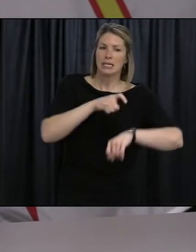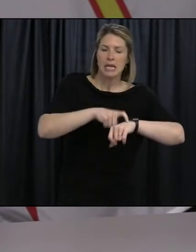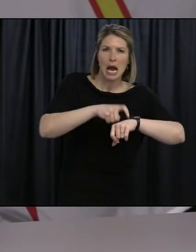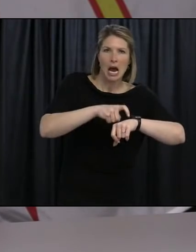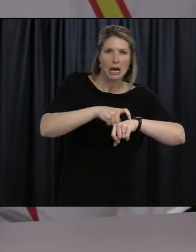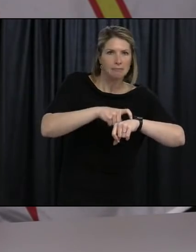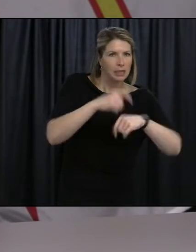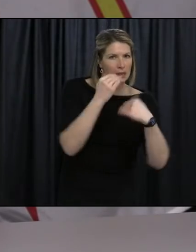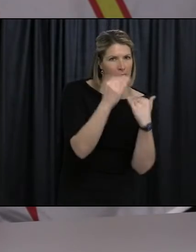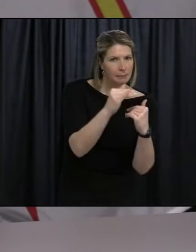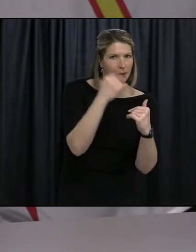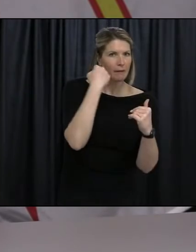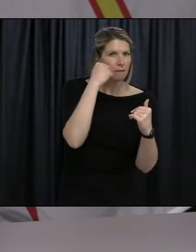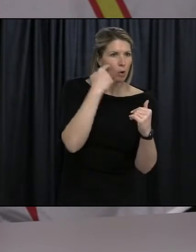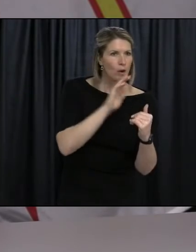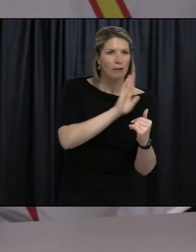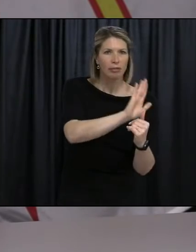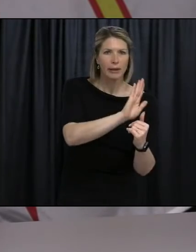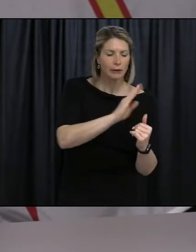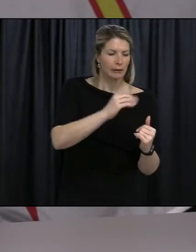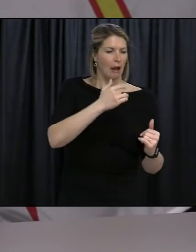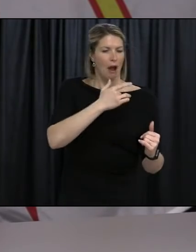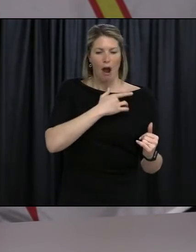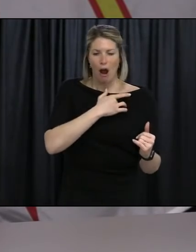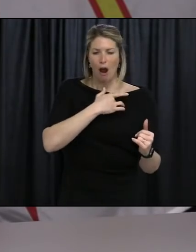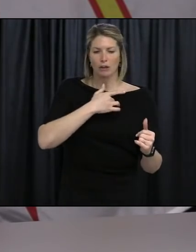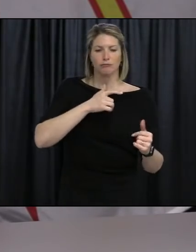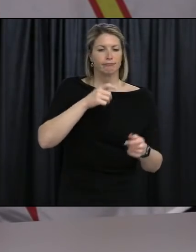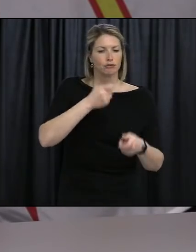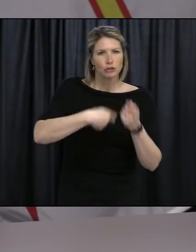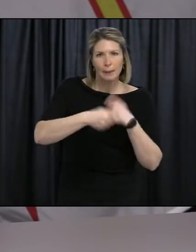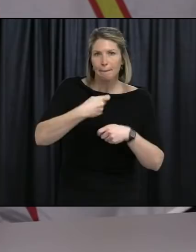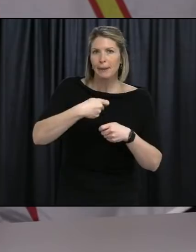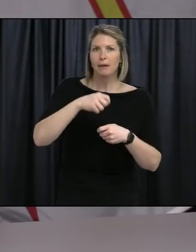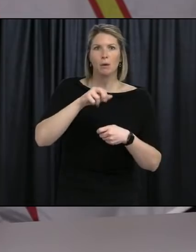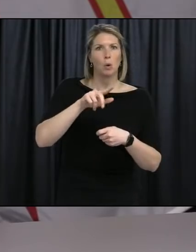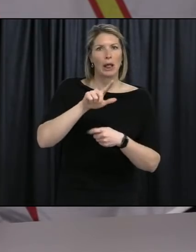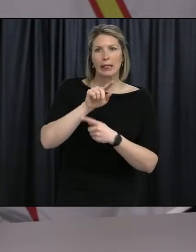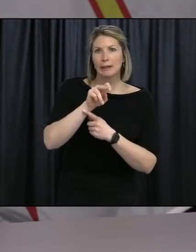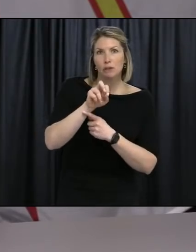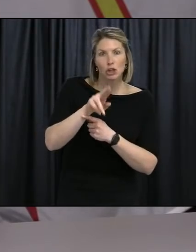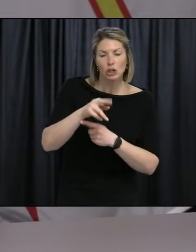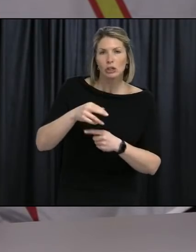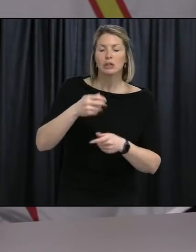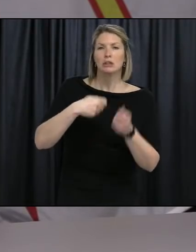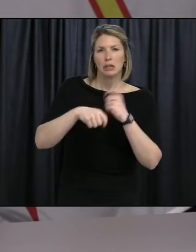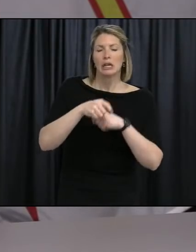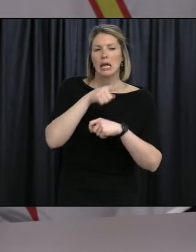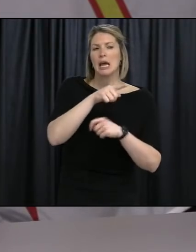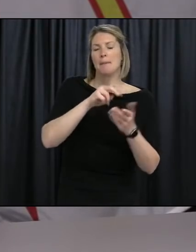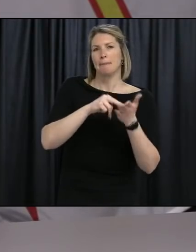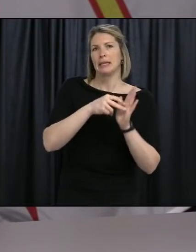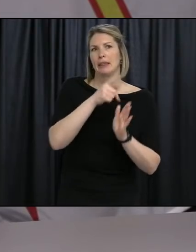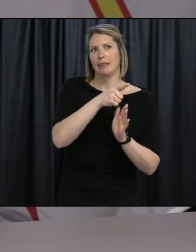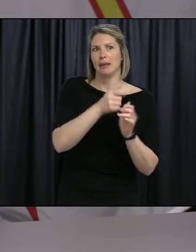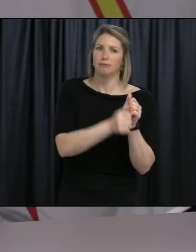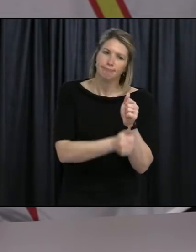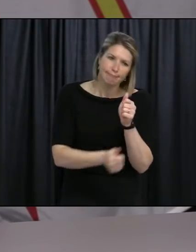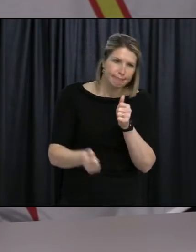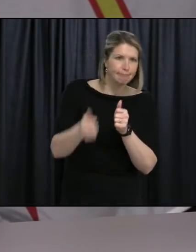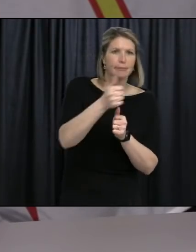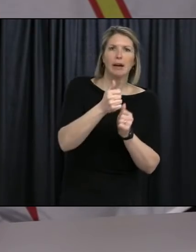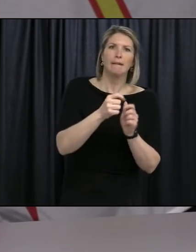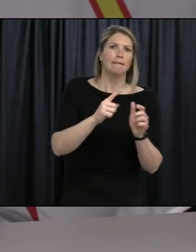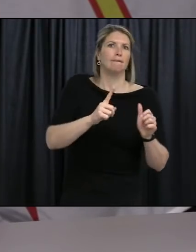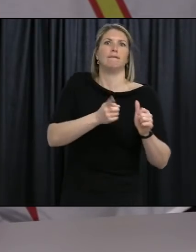targeted to receive that second dose initially faster. So they move up the queue, I guess, so to speak, to get